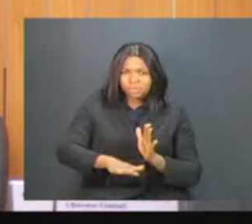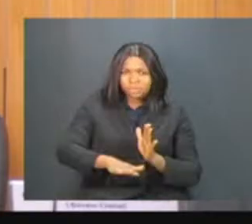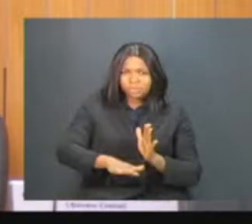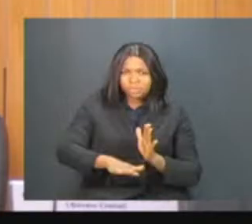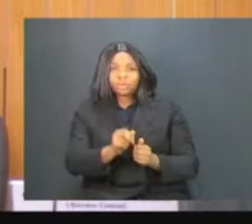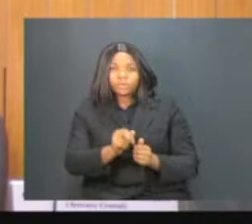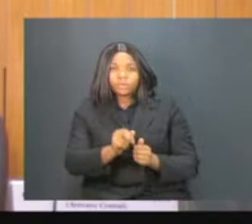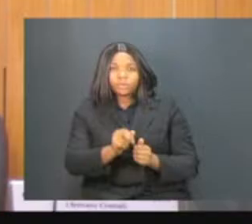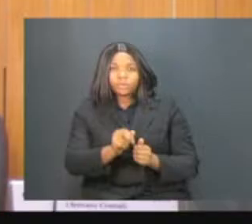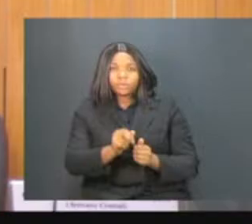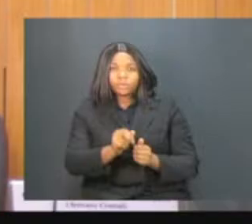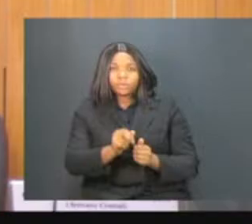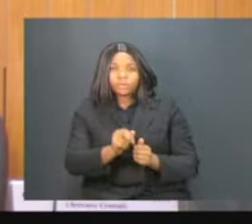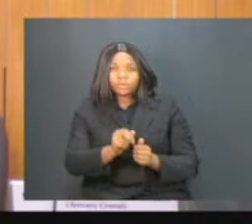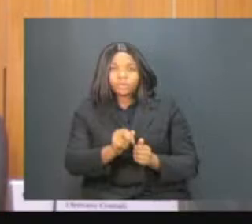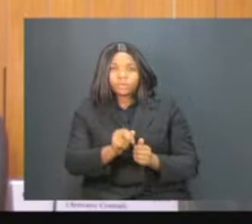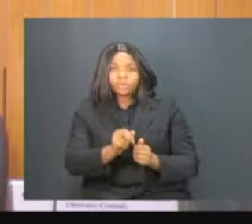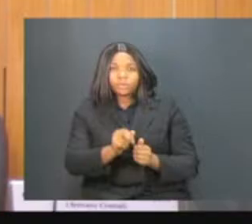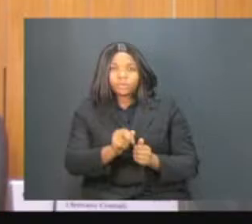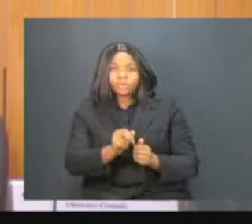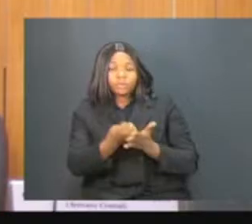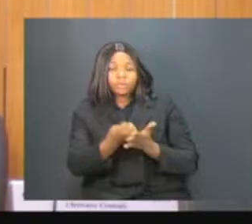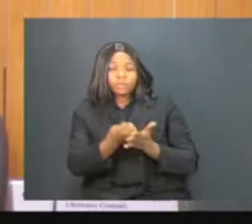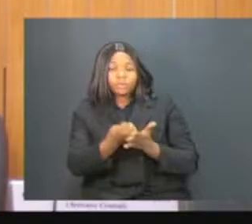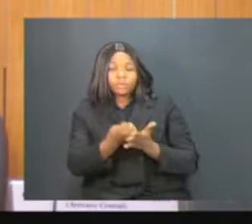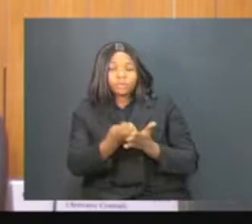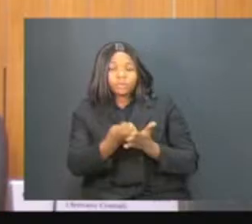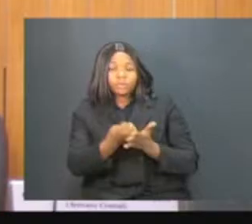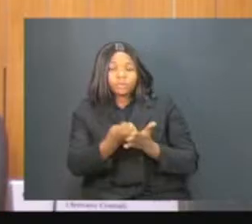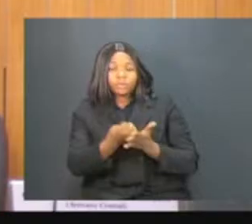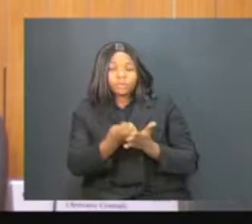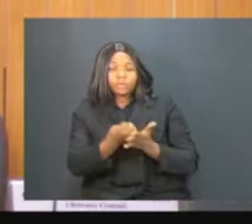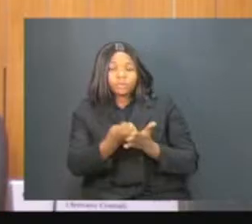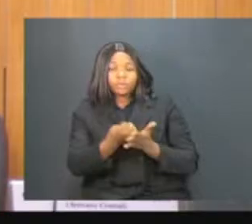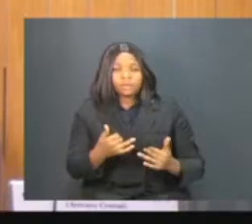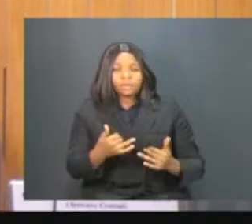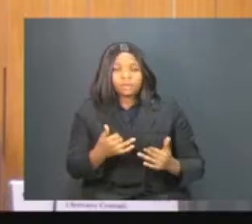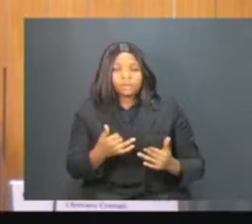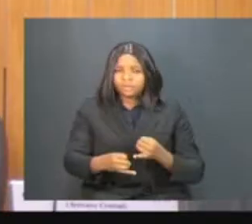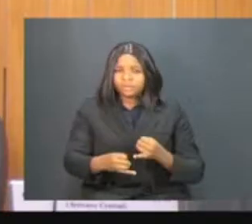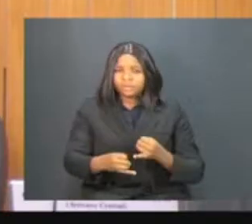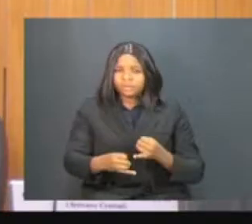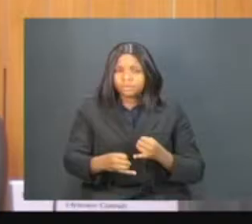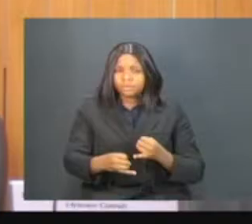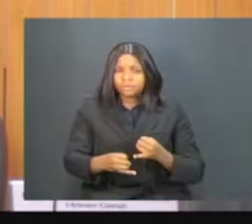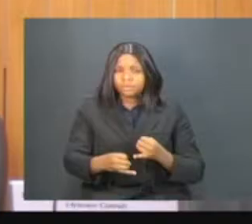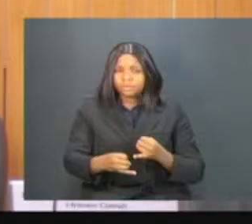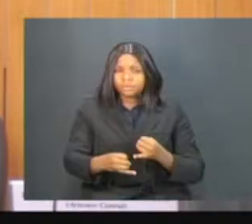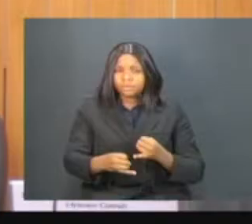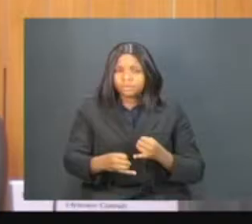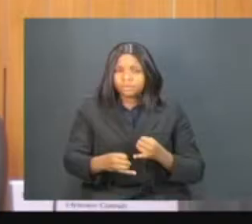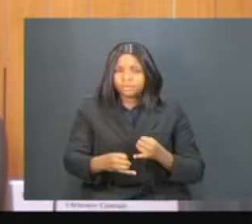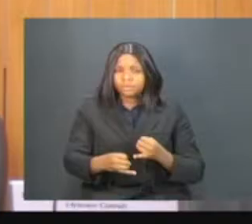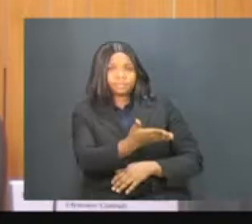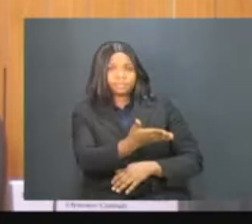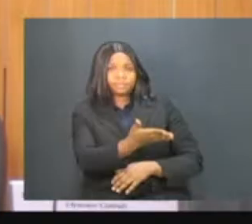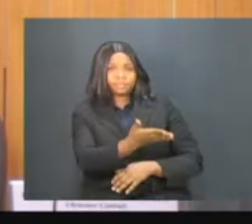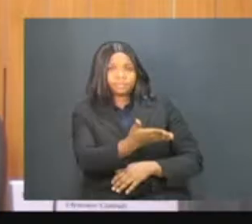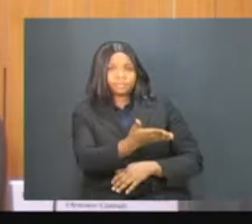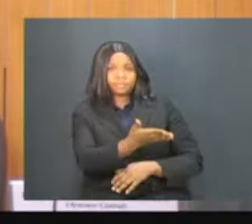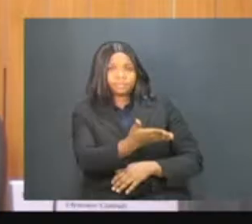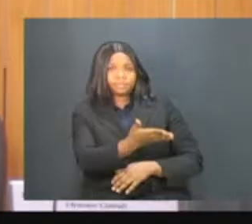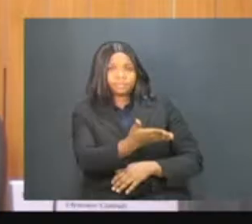and definitely with 24-hour economy on the table, it will definitely, the other side, that's